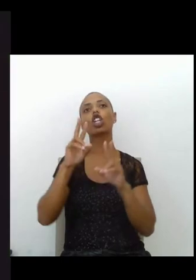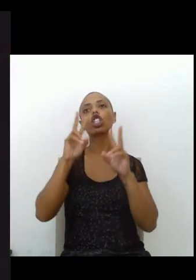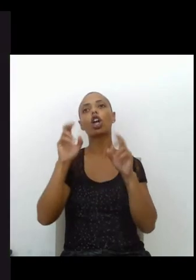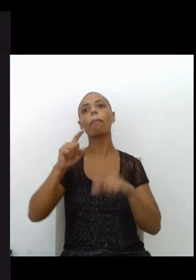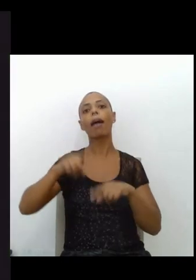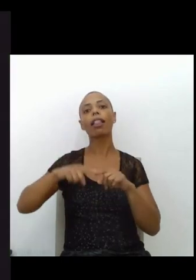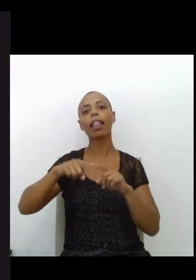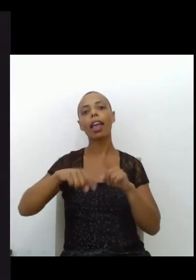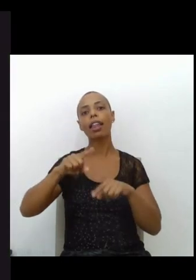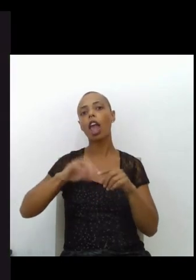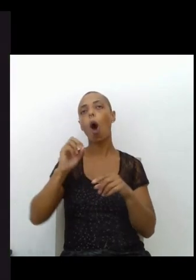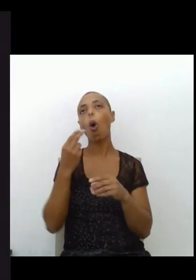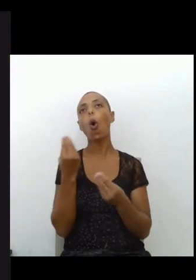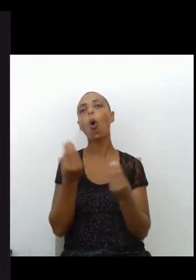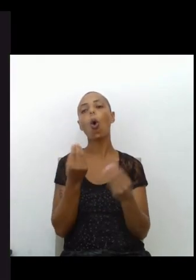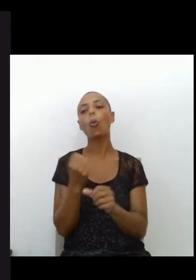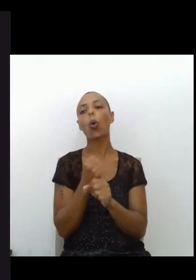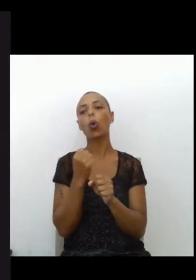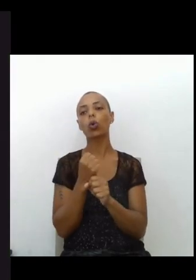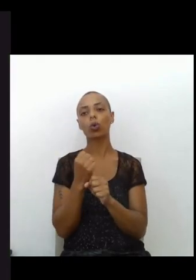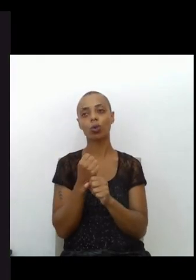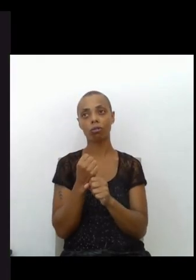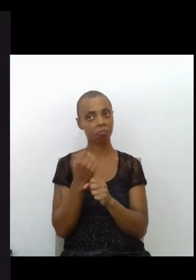maybe this is an answer